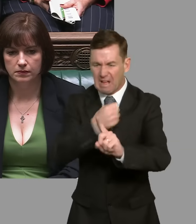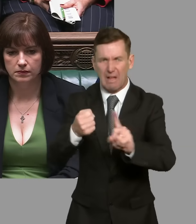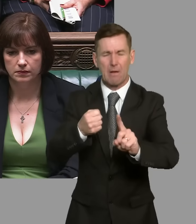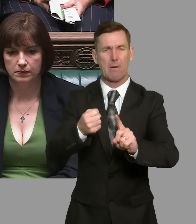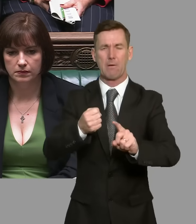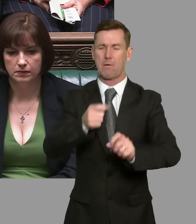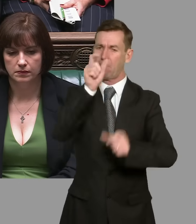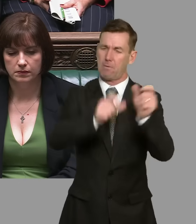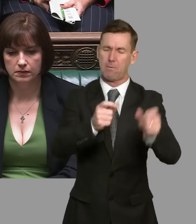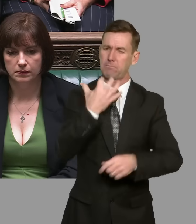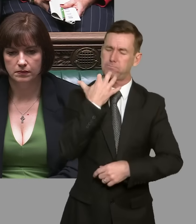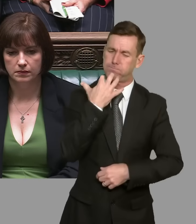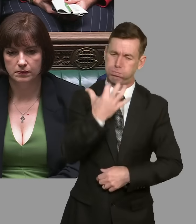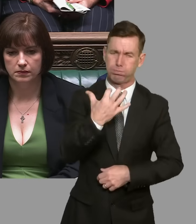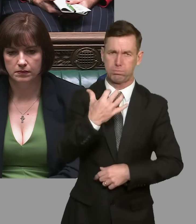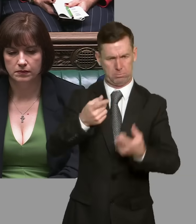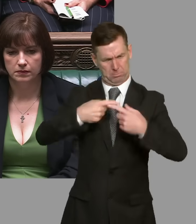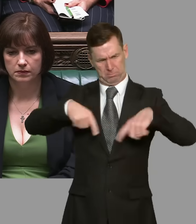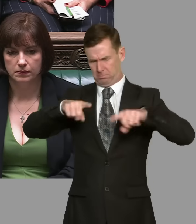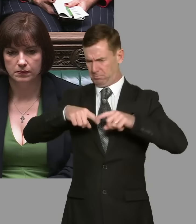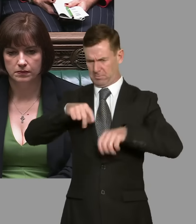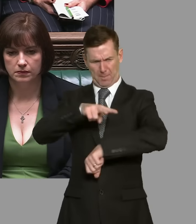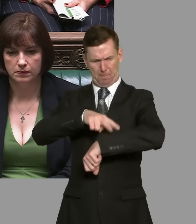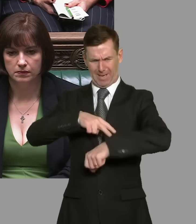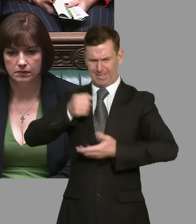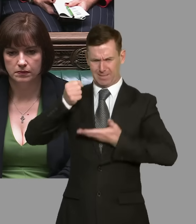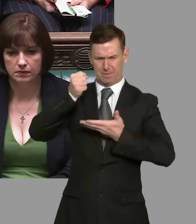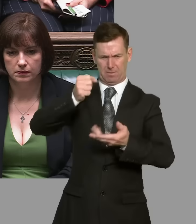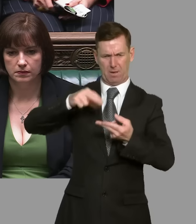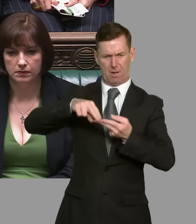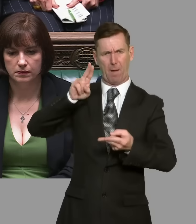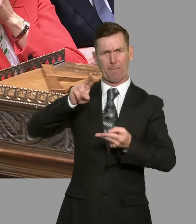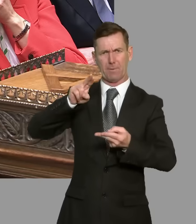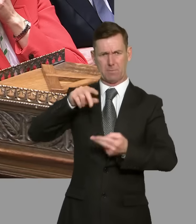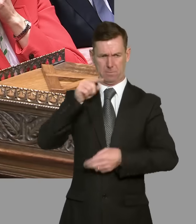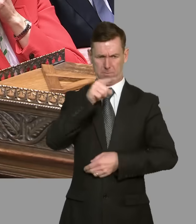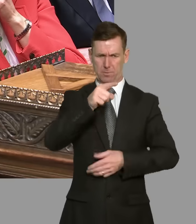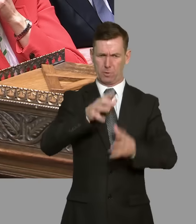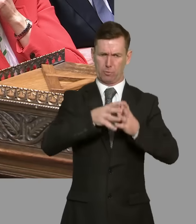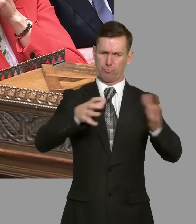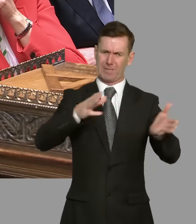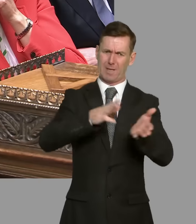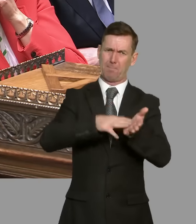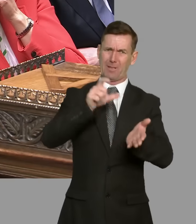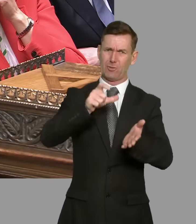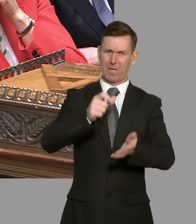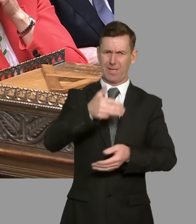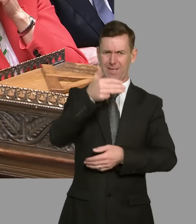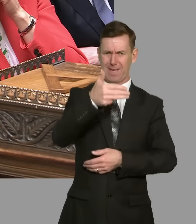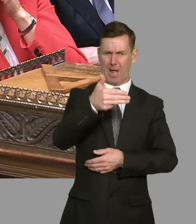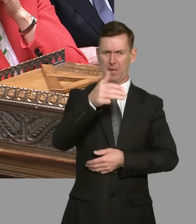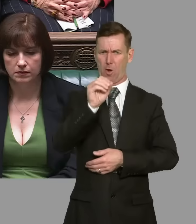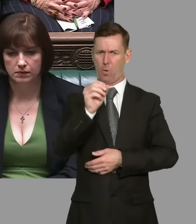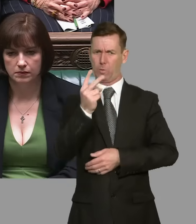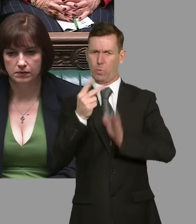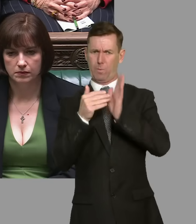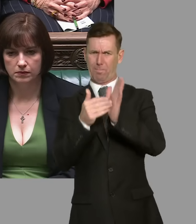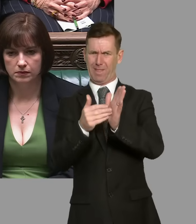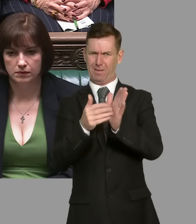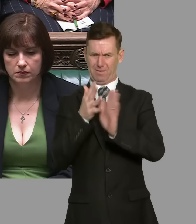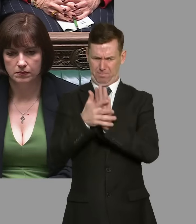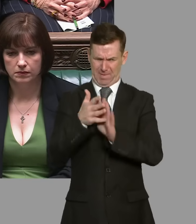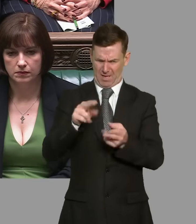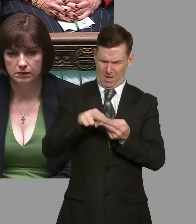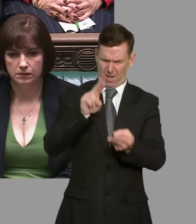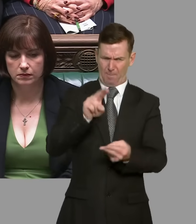receive up to £902 million, an increase of over £31 million. I want to reassure my honourable friend we'll continue to work